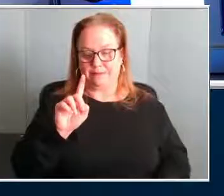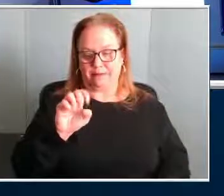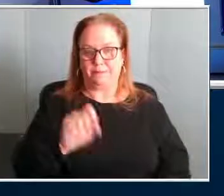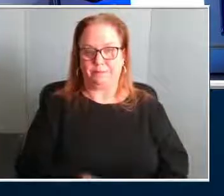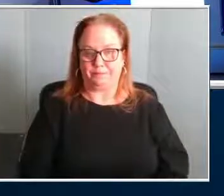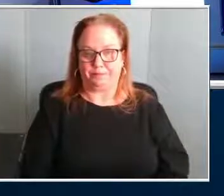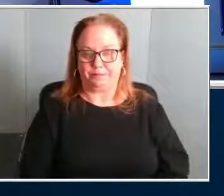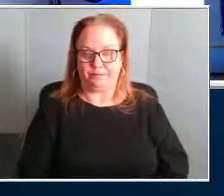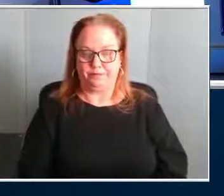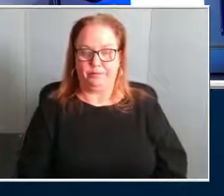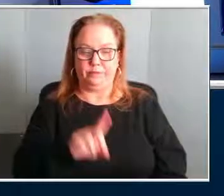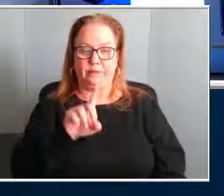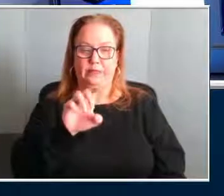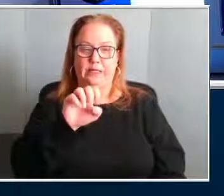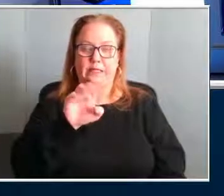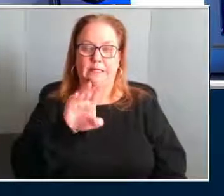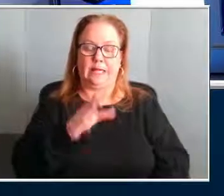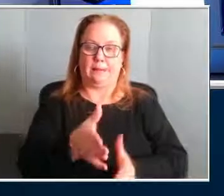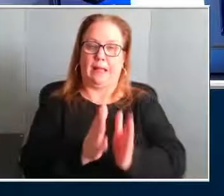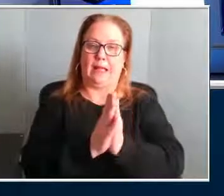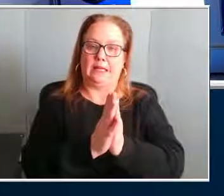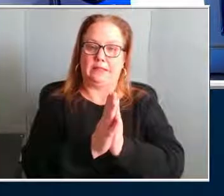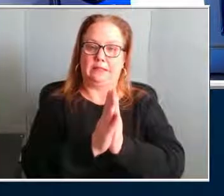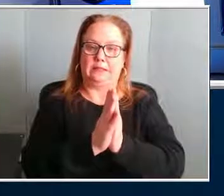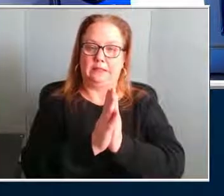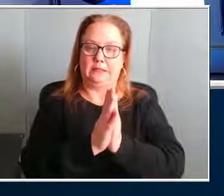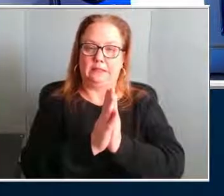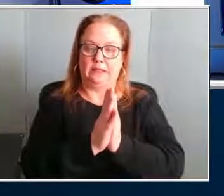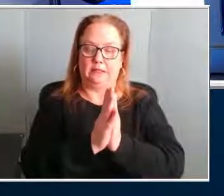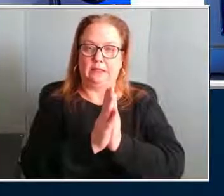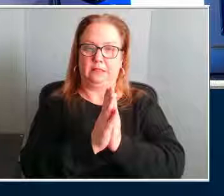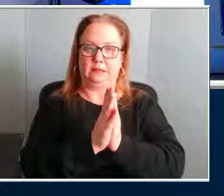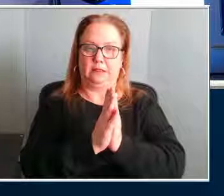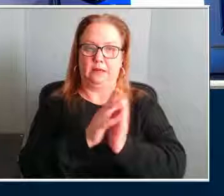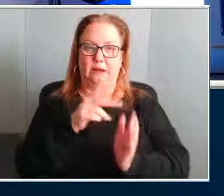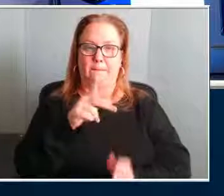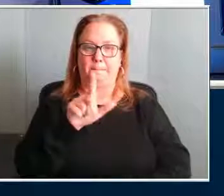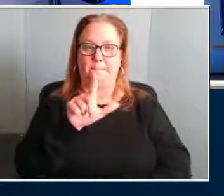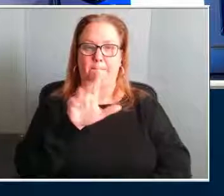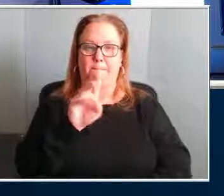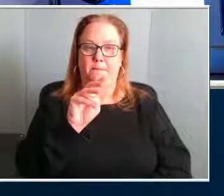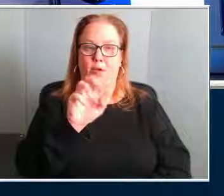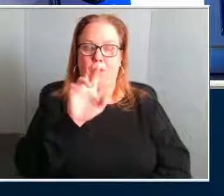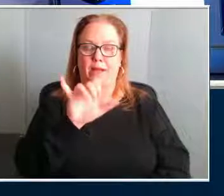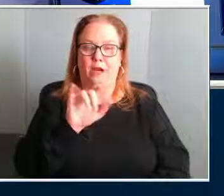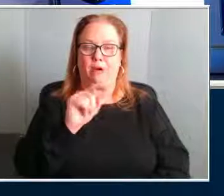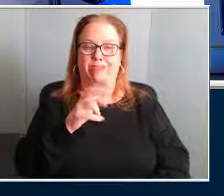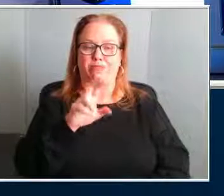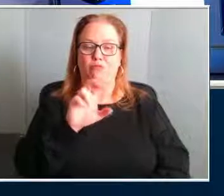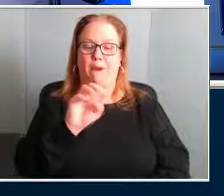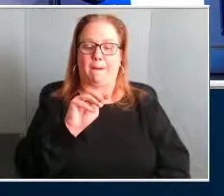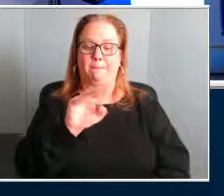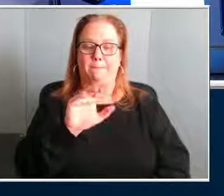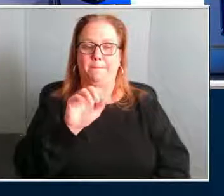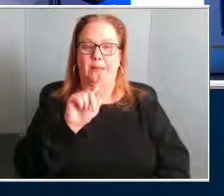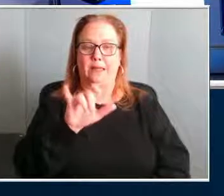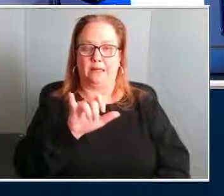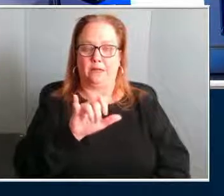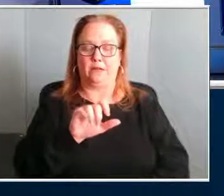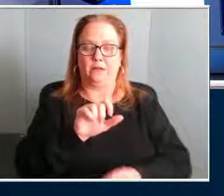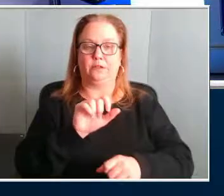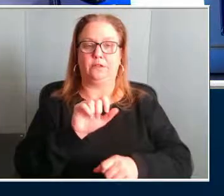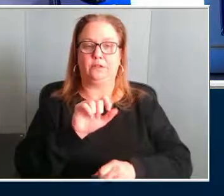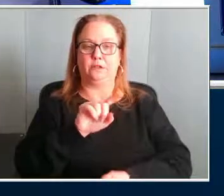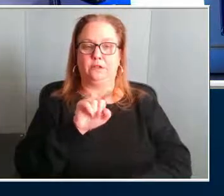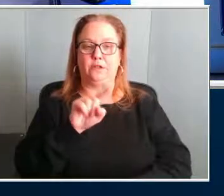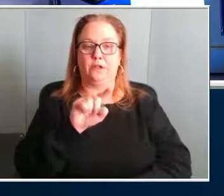And Deb asks if we're doing pulmonary thrombectomies. She's been on Xarelto for 4 years to